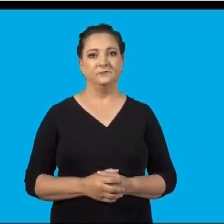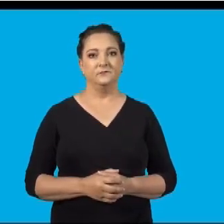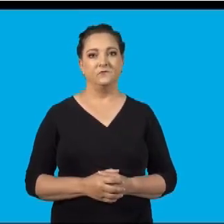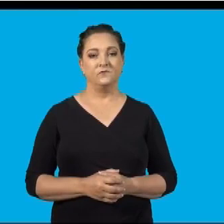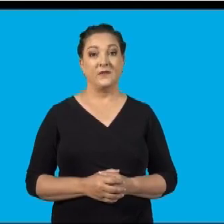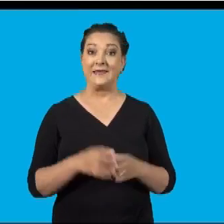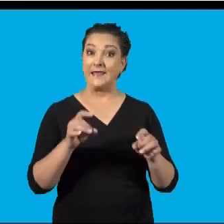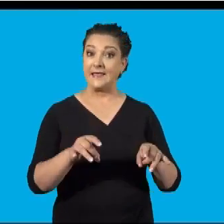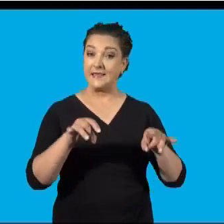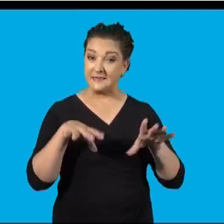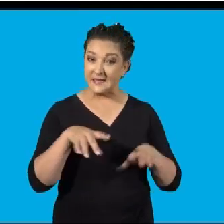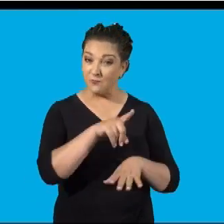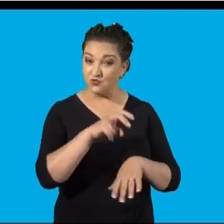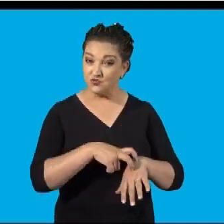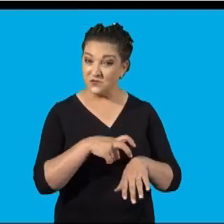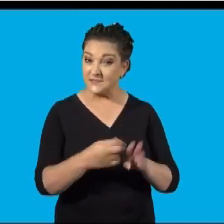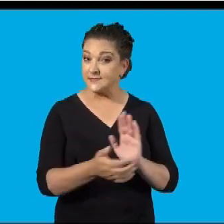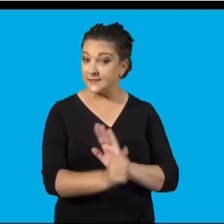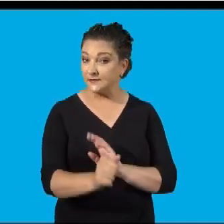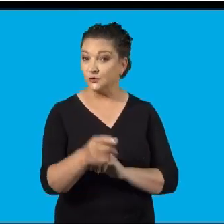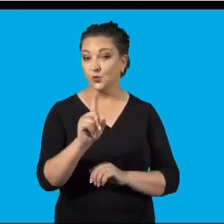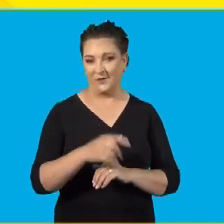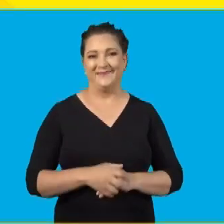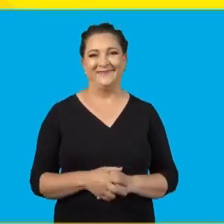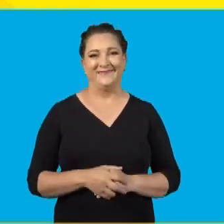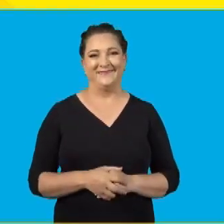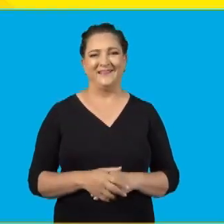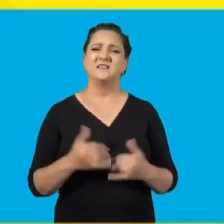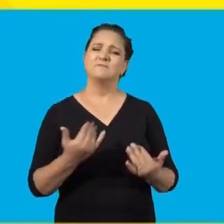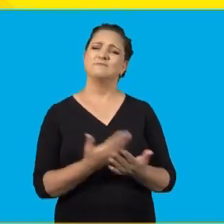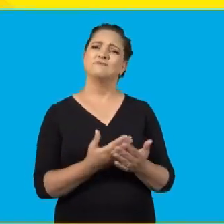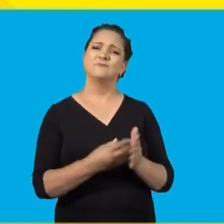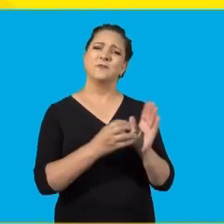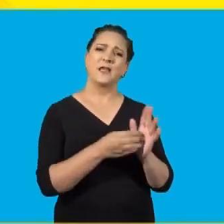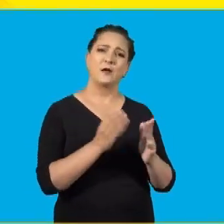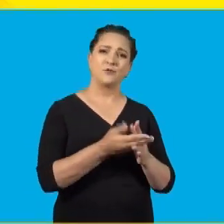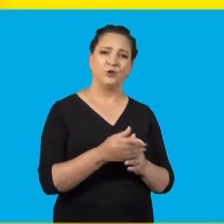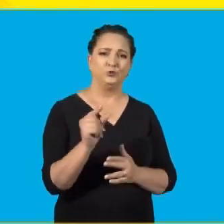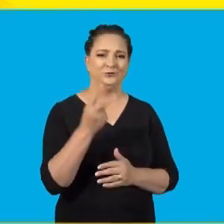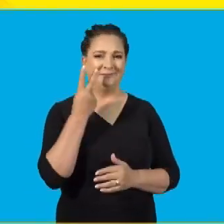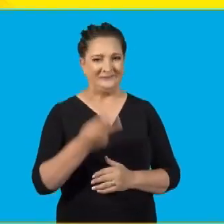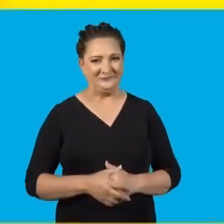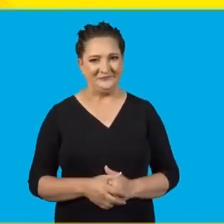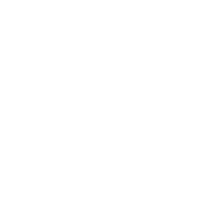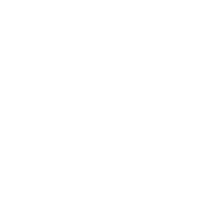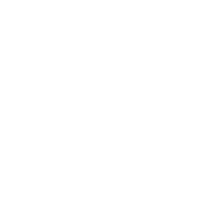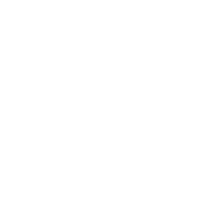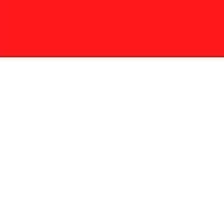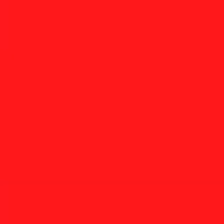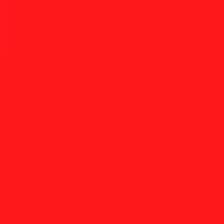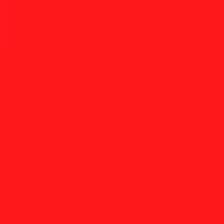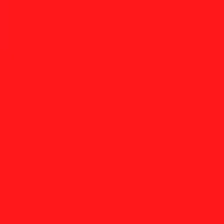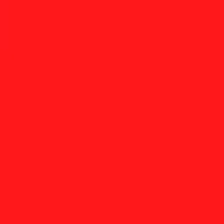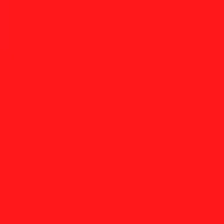Here is the exam writing competences. Dear learners, let us go for an ad break and I'll see you shortly.